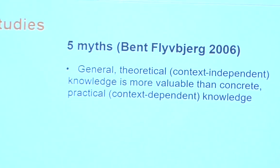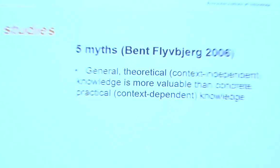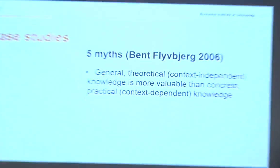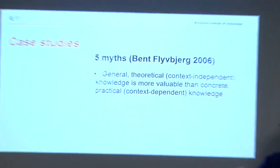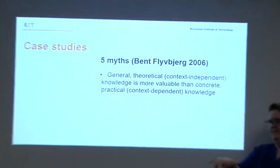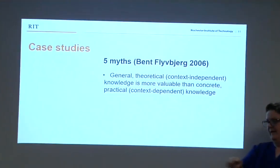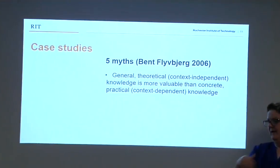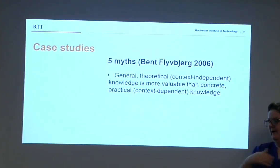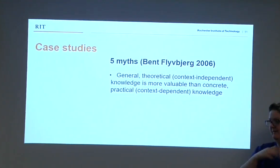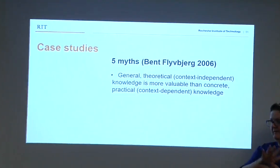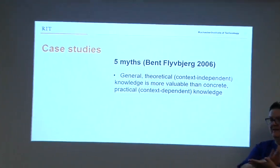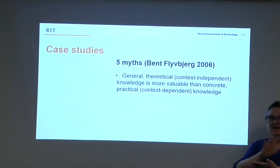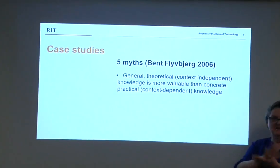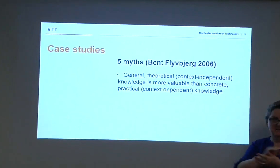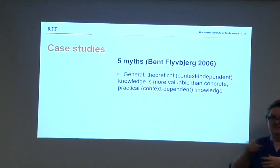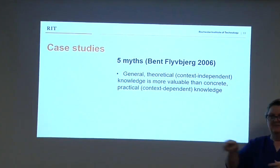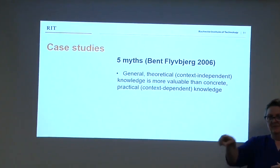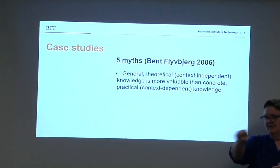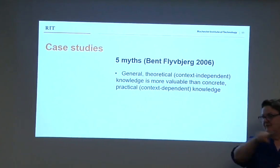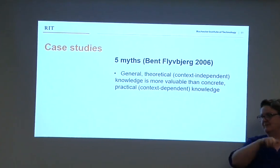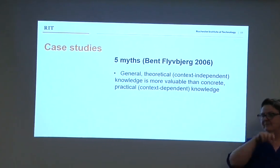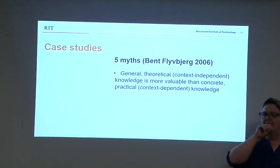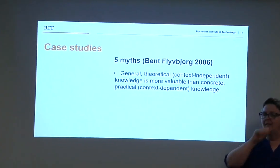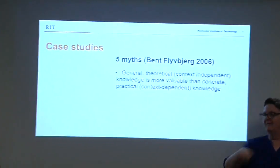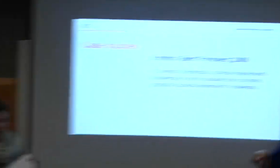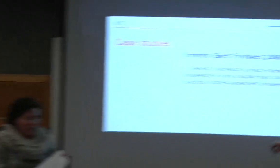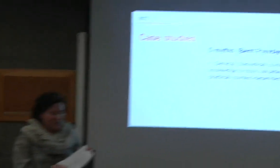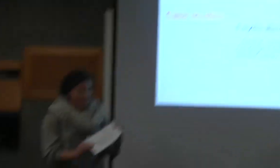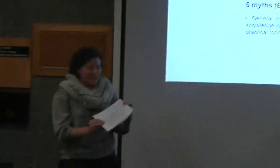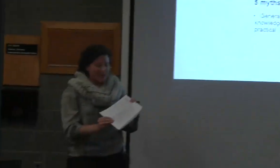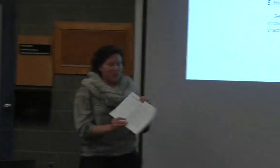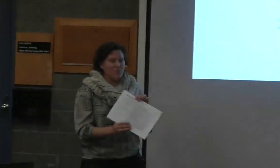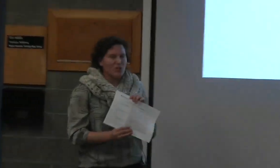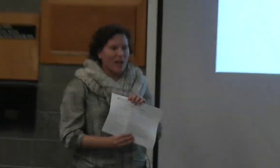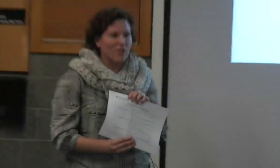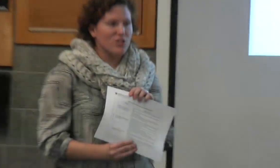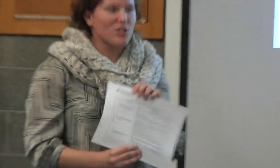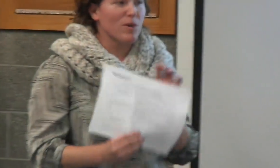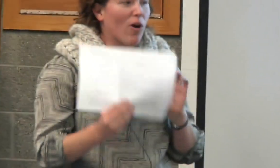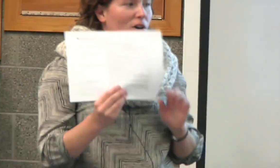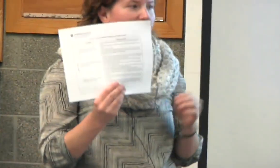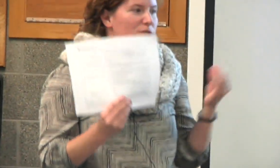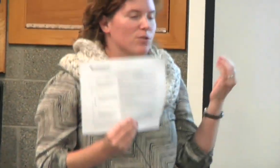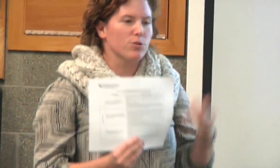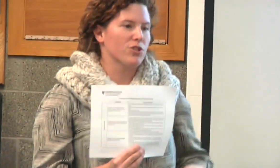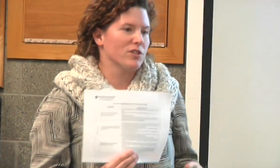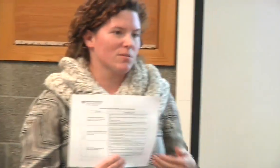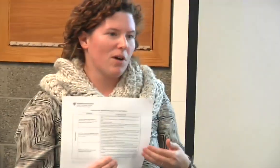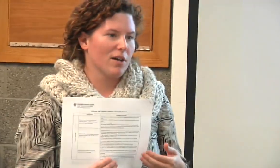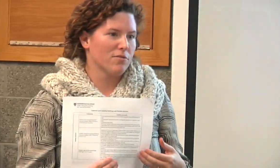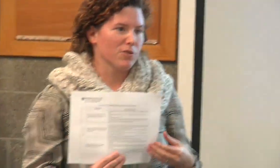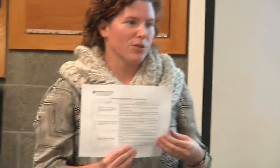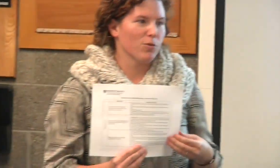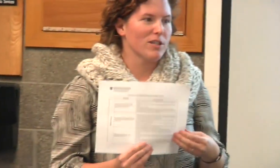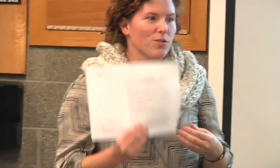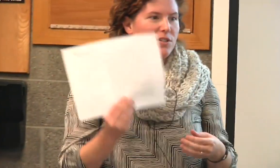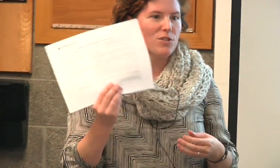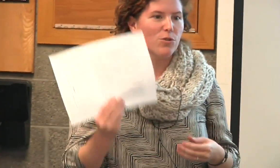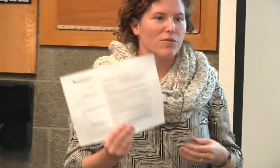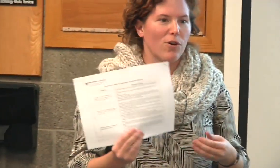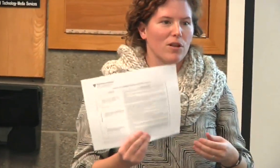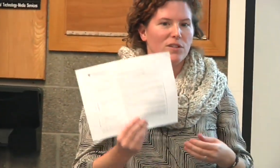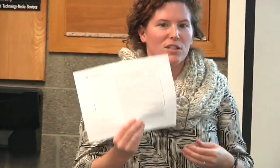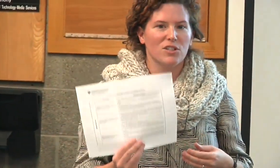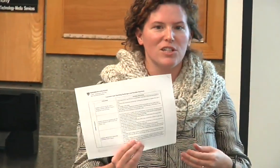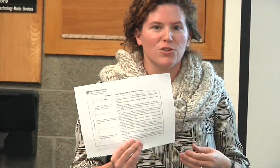a document actually for all of us, and I love this. So Harvard actually said, here's some challenges, and we already have solutions in mind for you, right? So this is